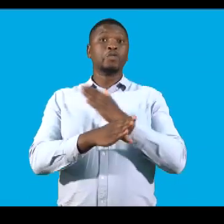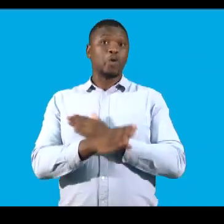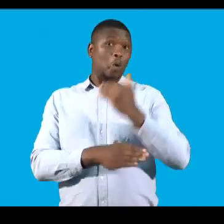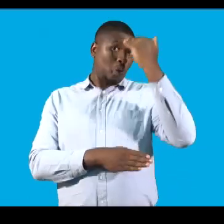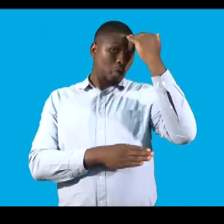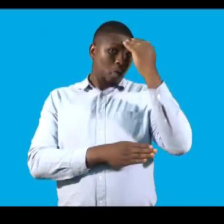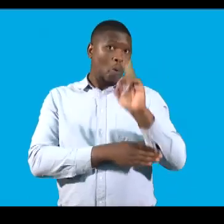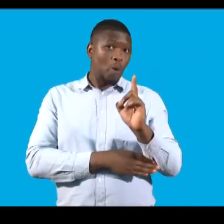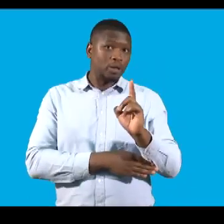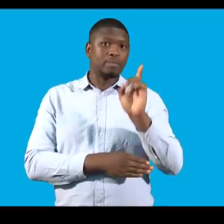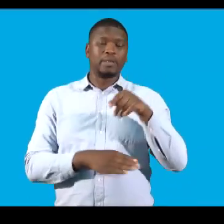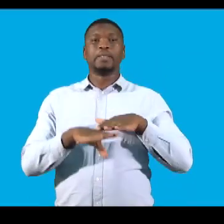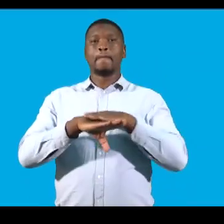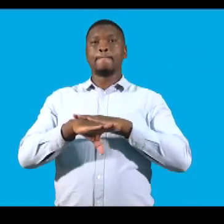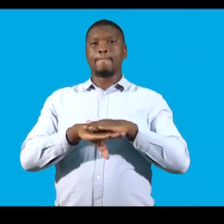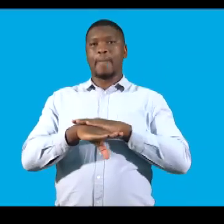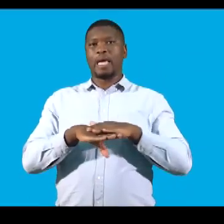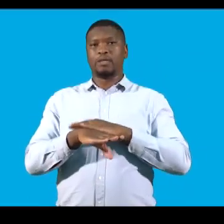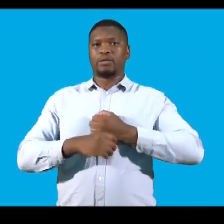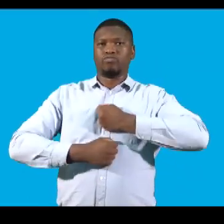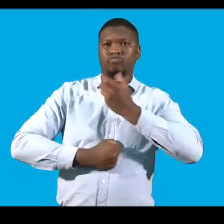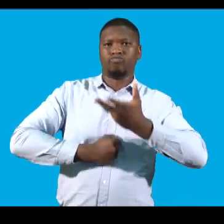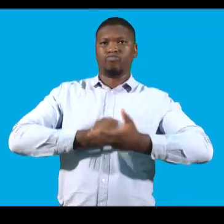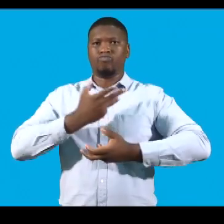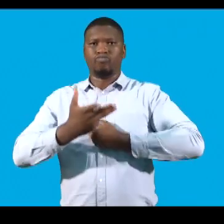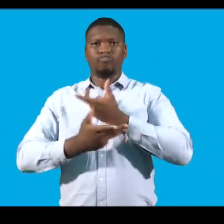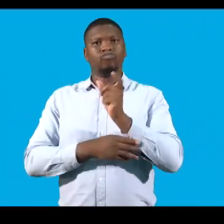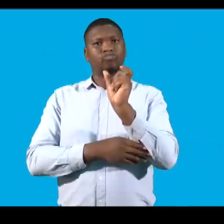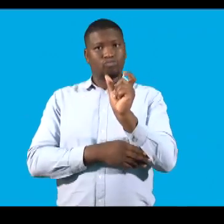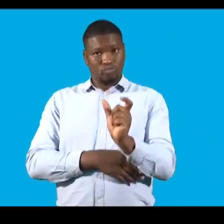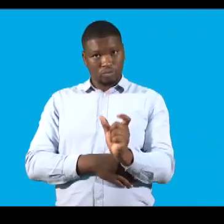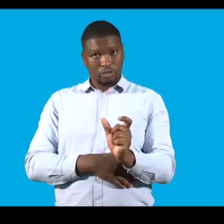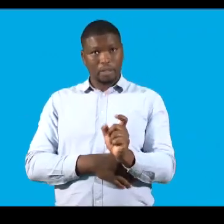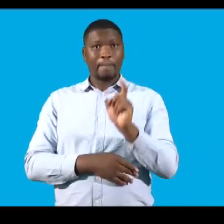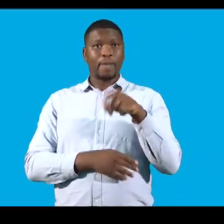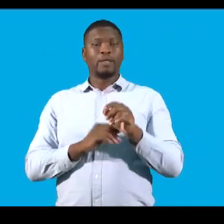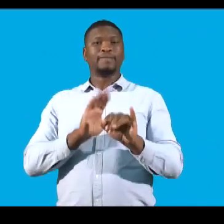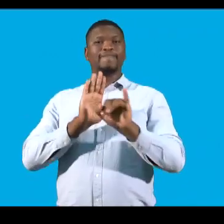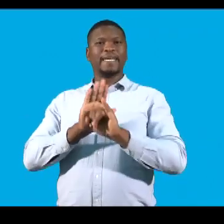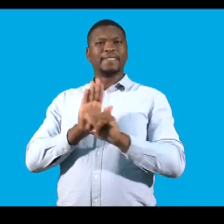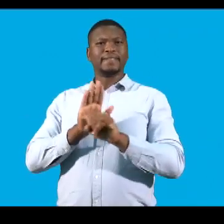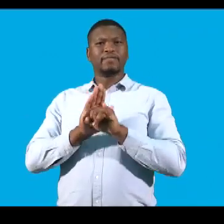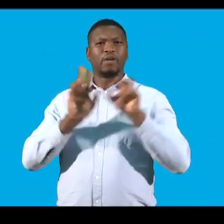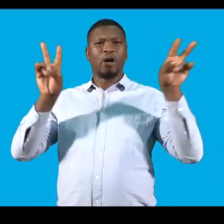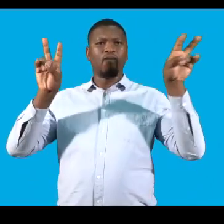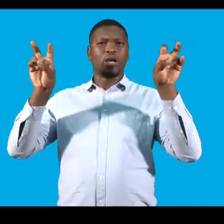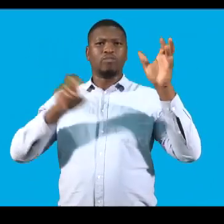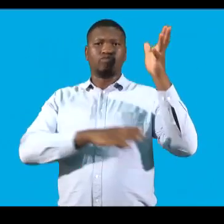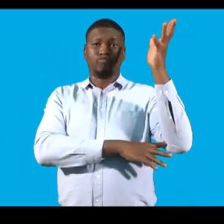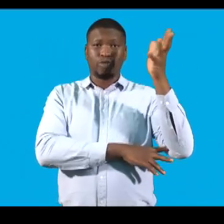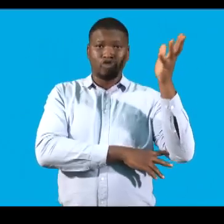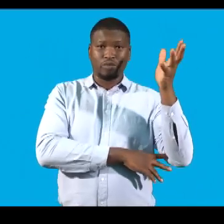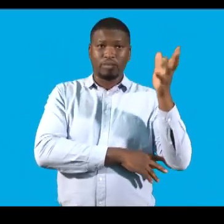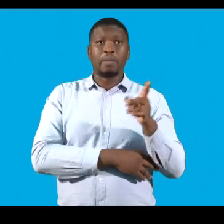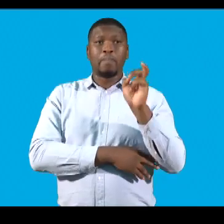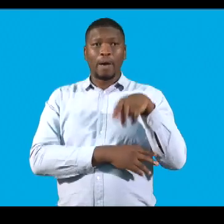What you should know is basic poetry terminology. You must be able to determine and identify figures of speech.